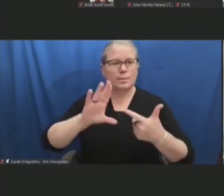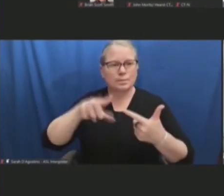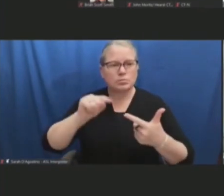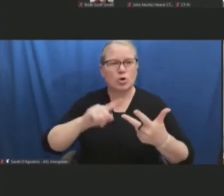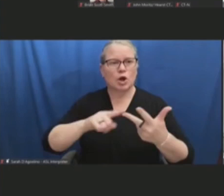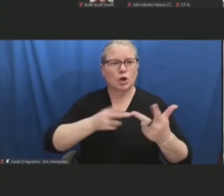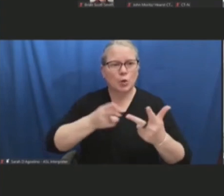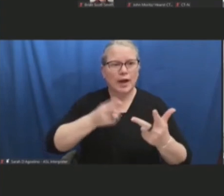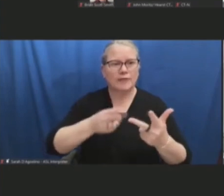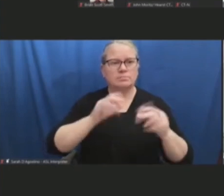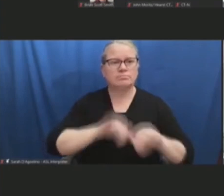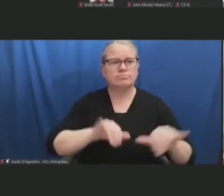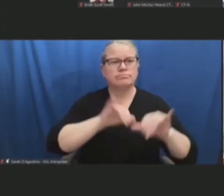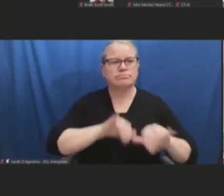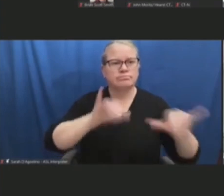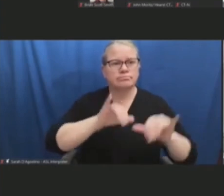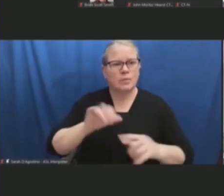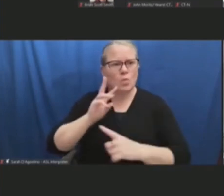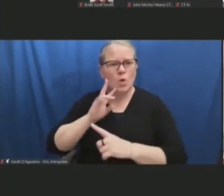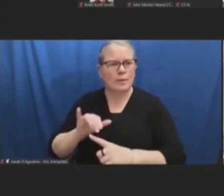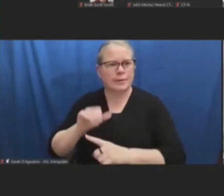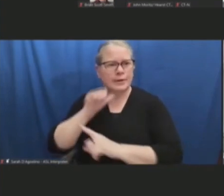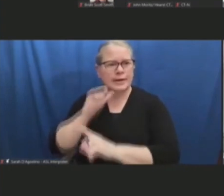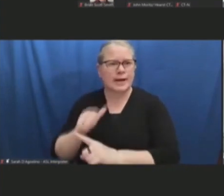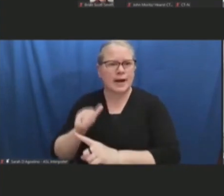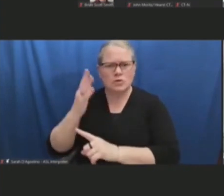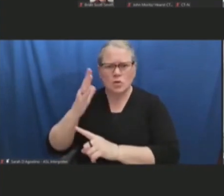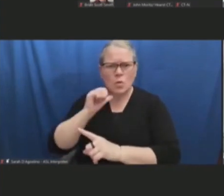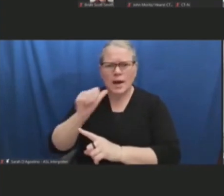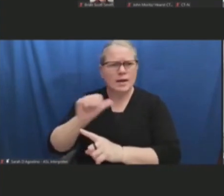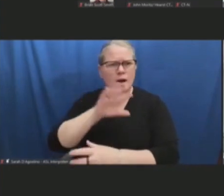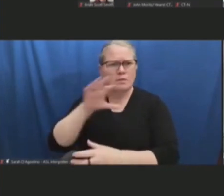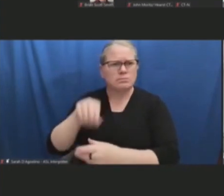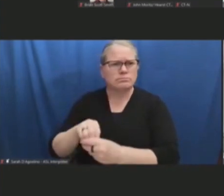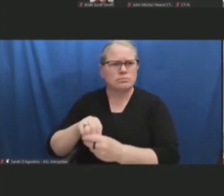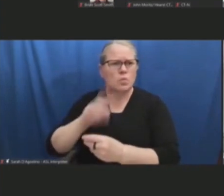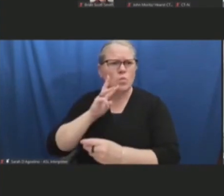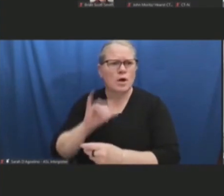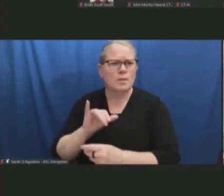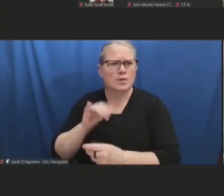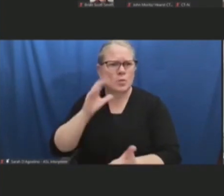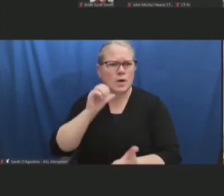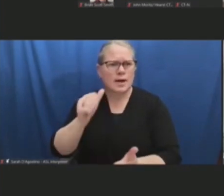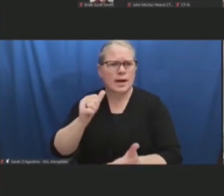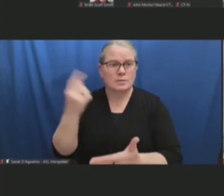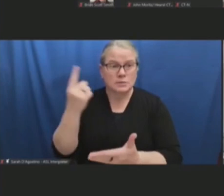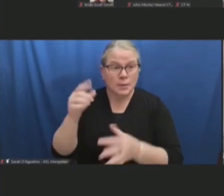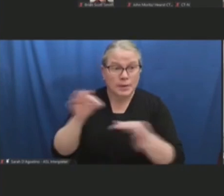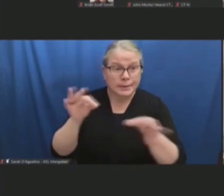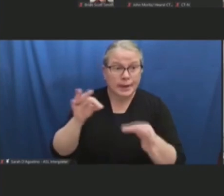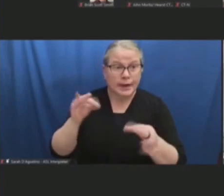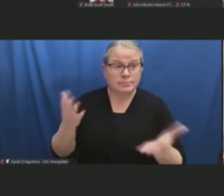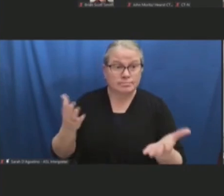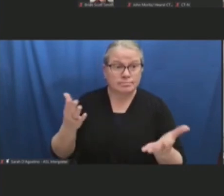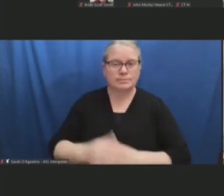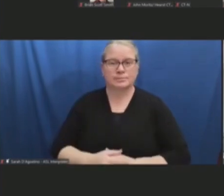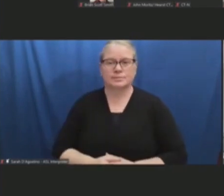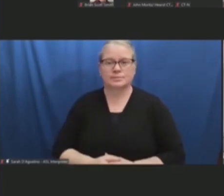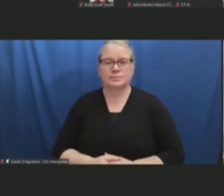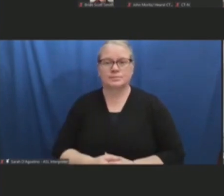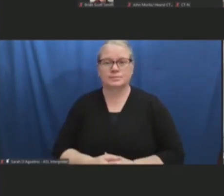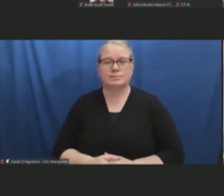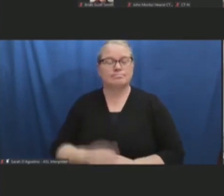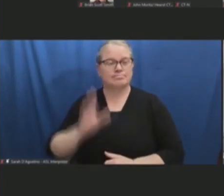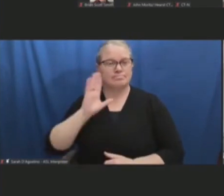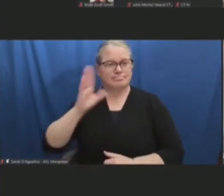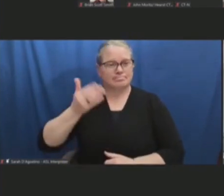to me why this program isn't being extended to Waterbury? Mr. Hughes, James Michelle,